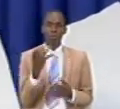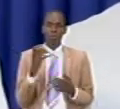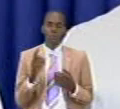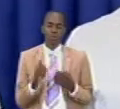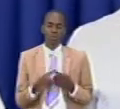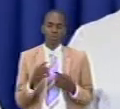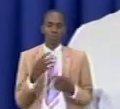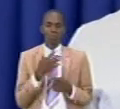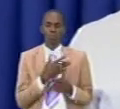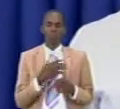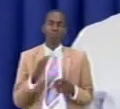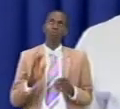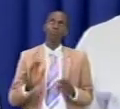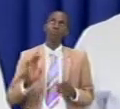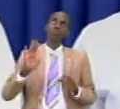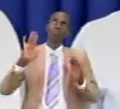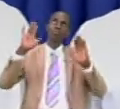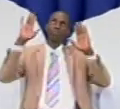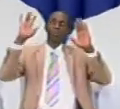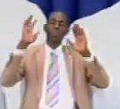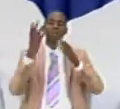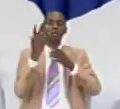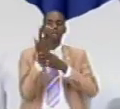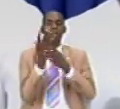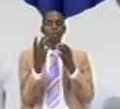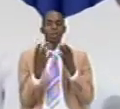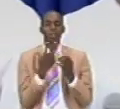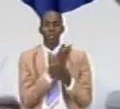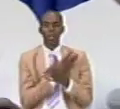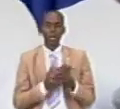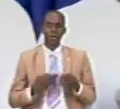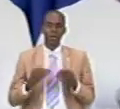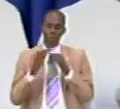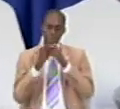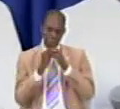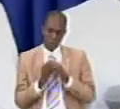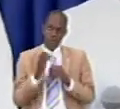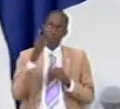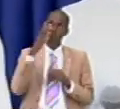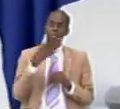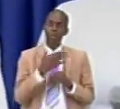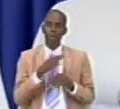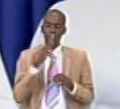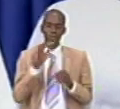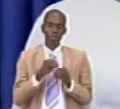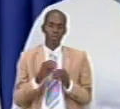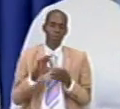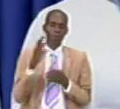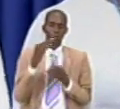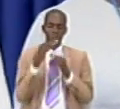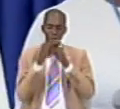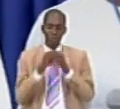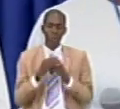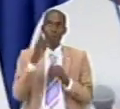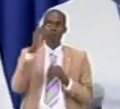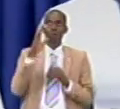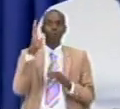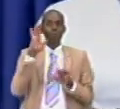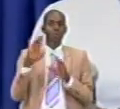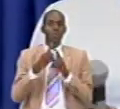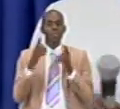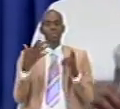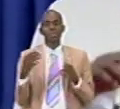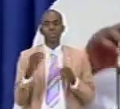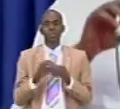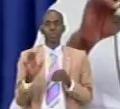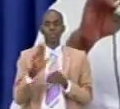hands worship God be in the spirit and the Lord will do great things in your life in this program in Jesus name